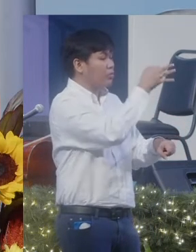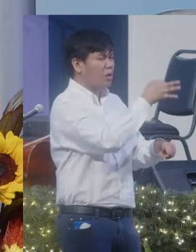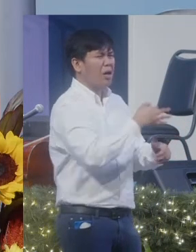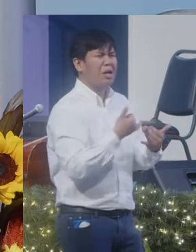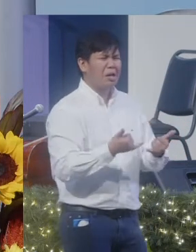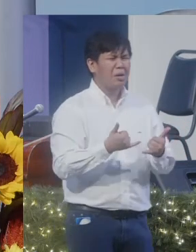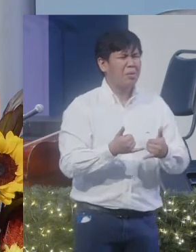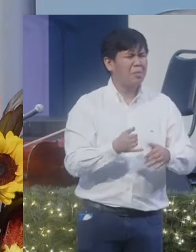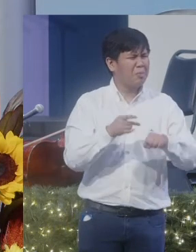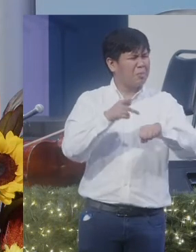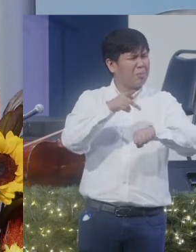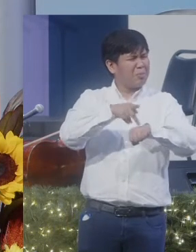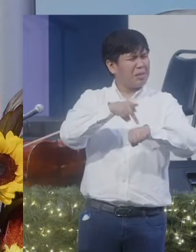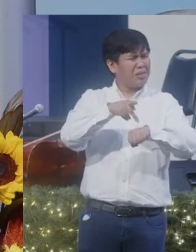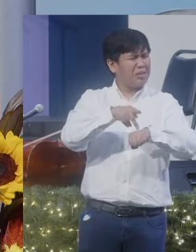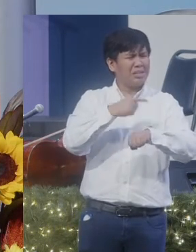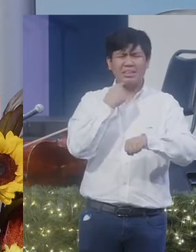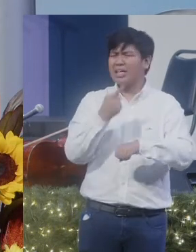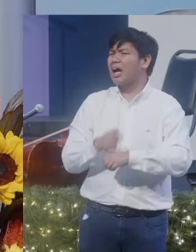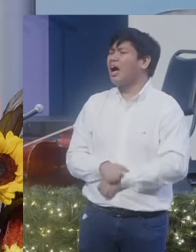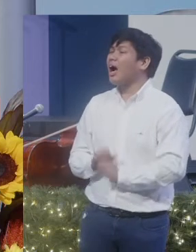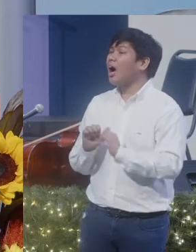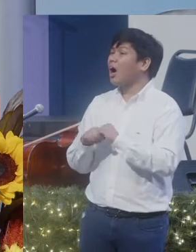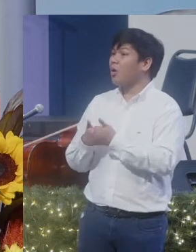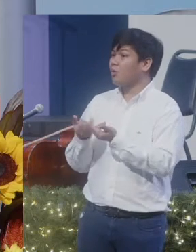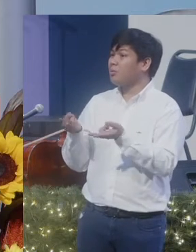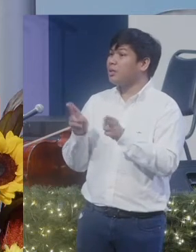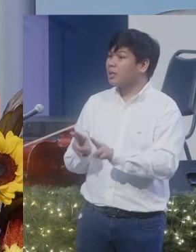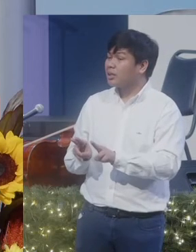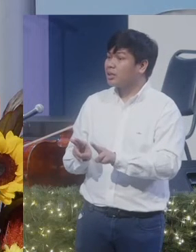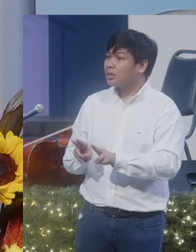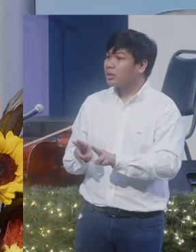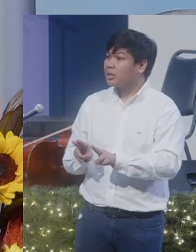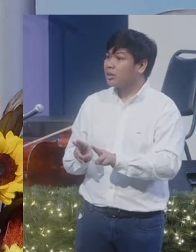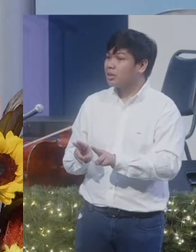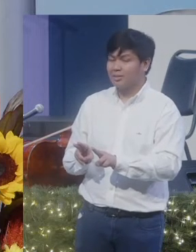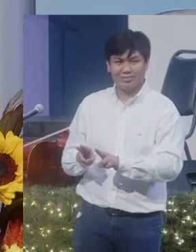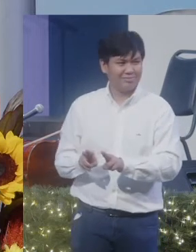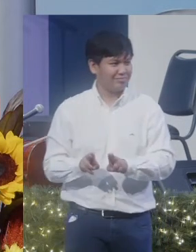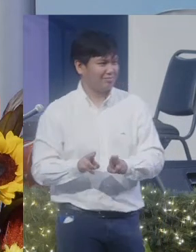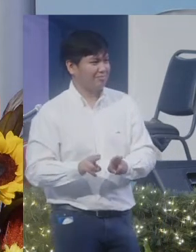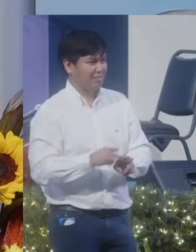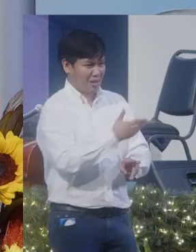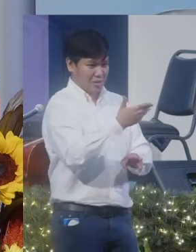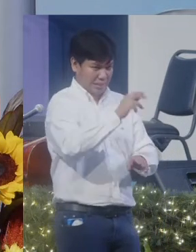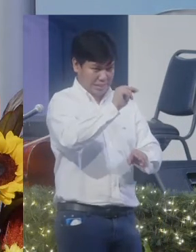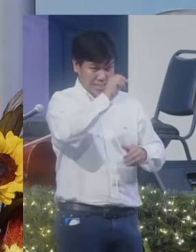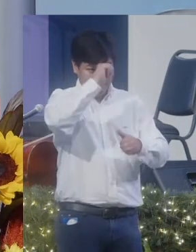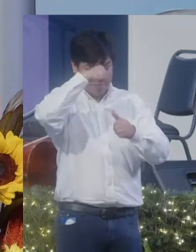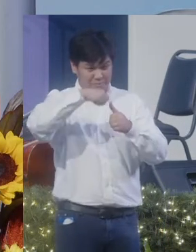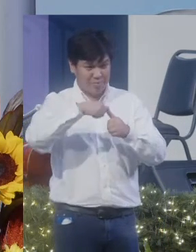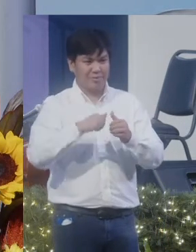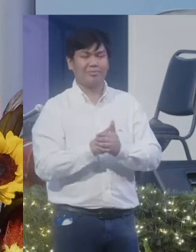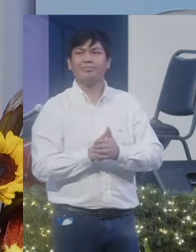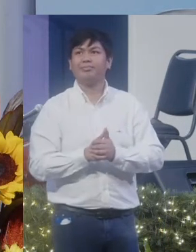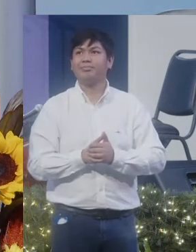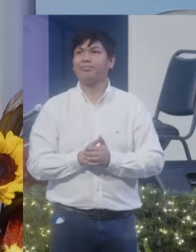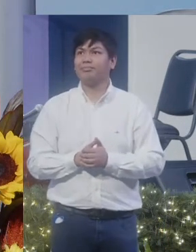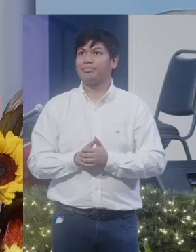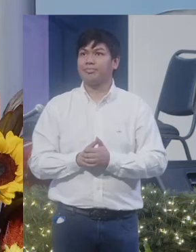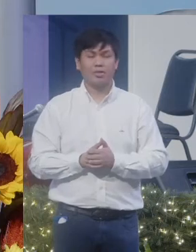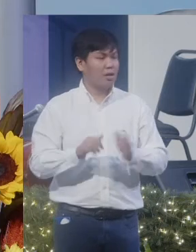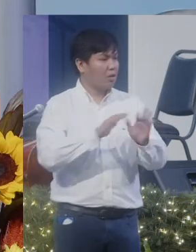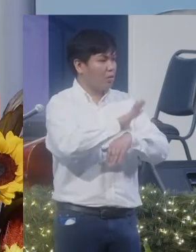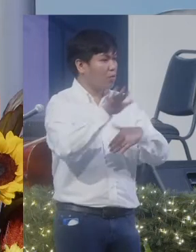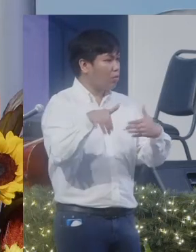Sabi sa verse 29, Matthew 19:29. Baka gusto niyo isulat ito, magandang verse po ito. "And